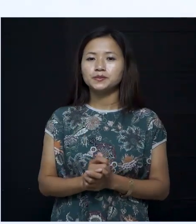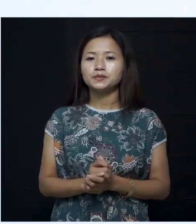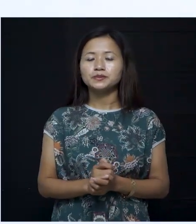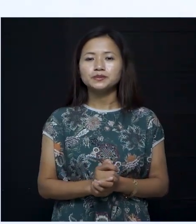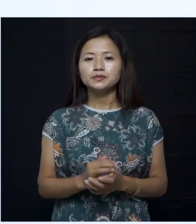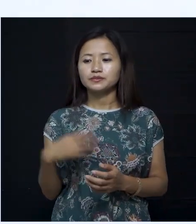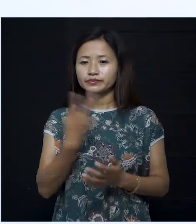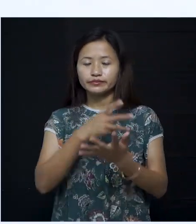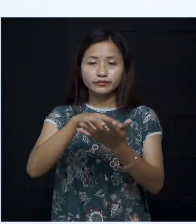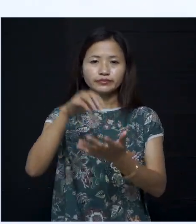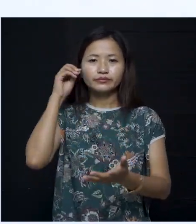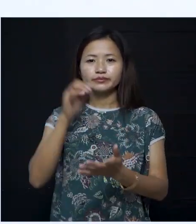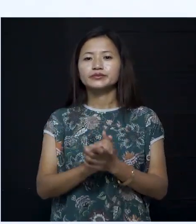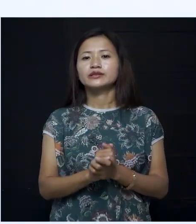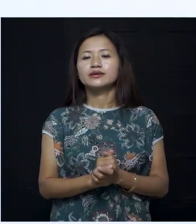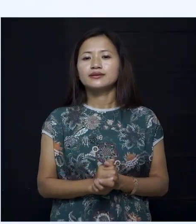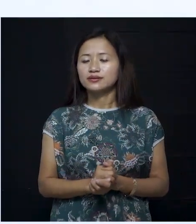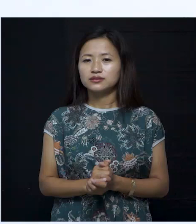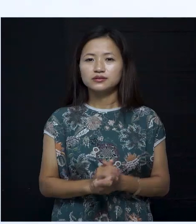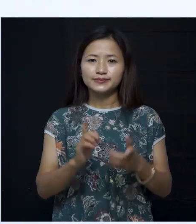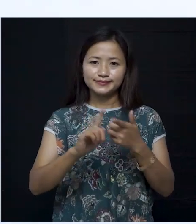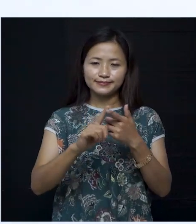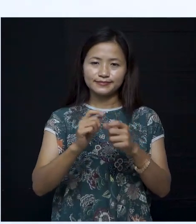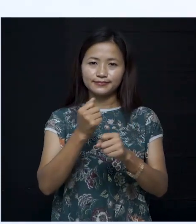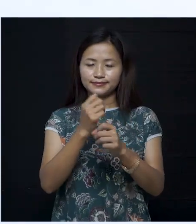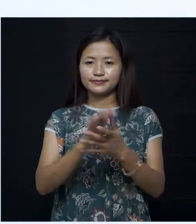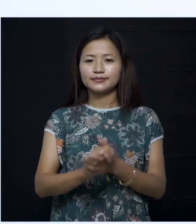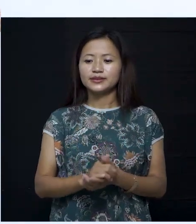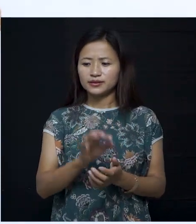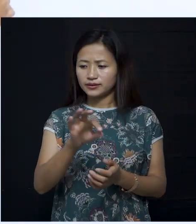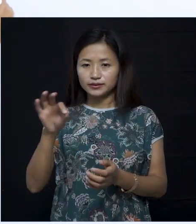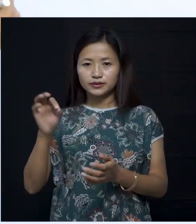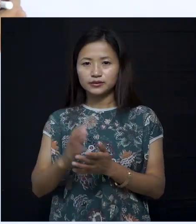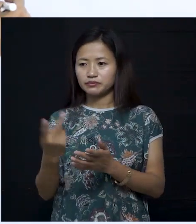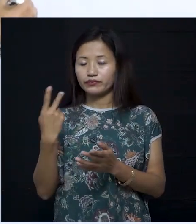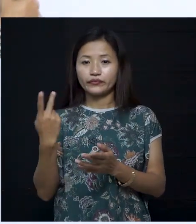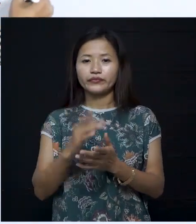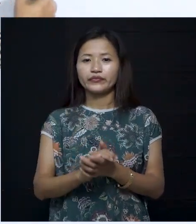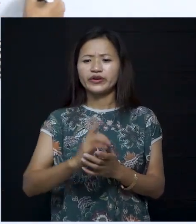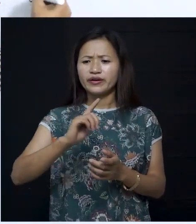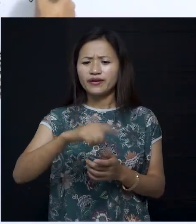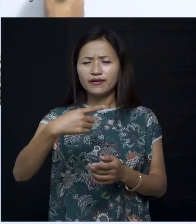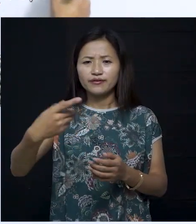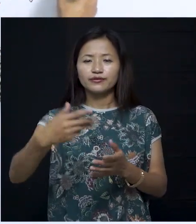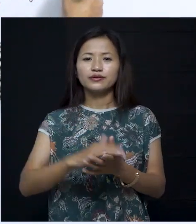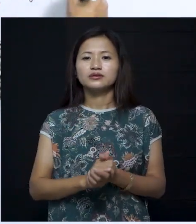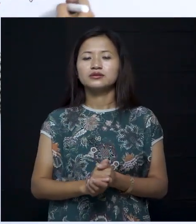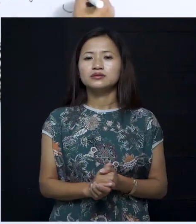we will learn is, okay, first let me give you the examples, both, each, every,